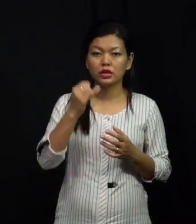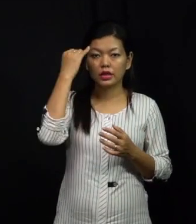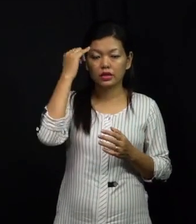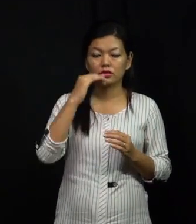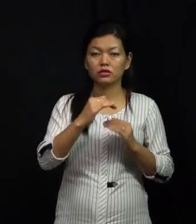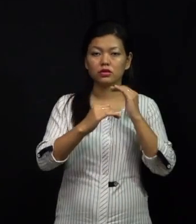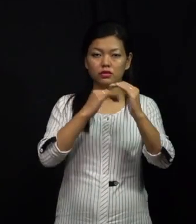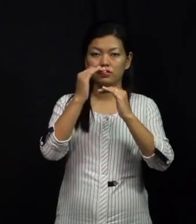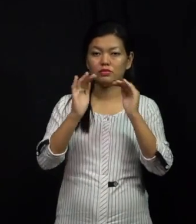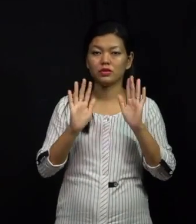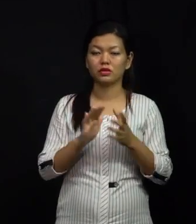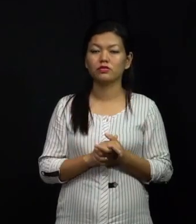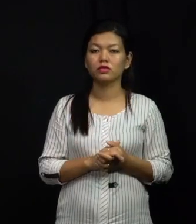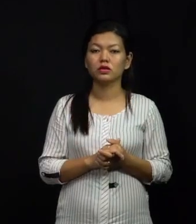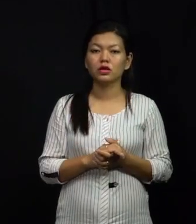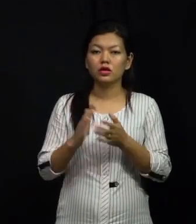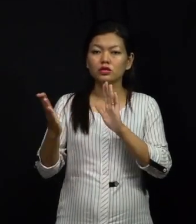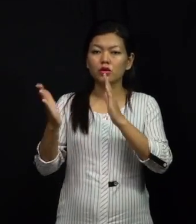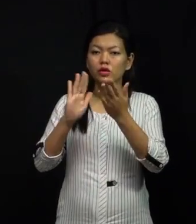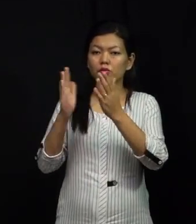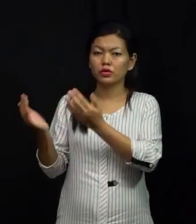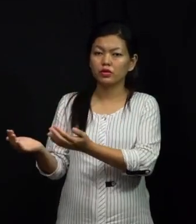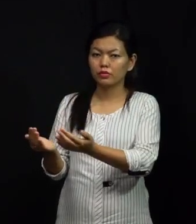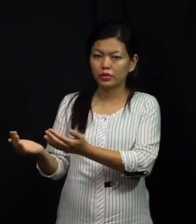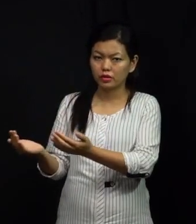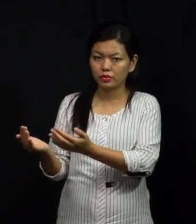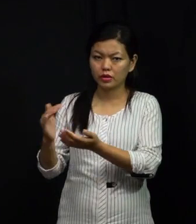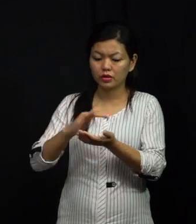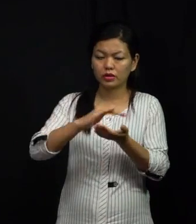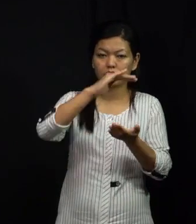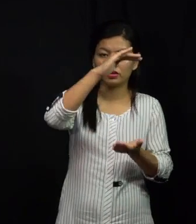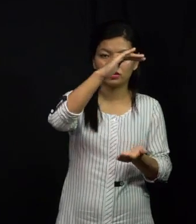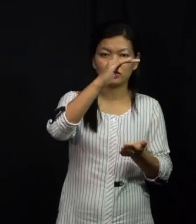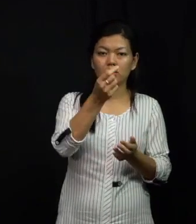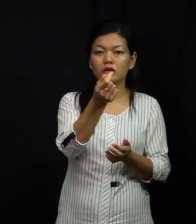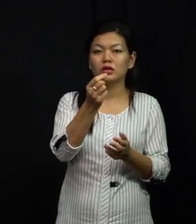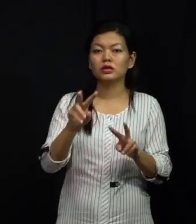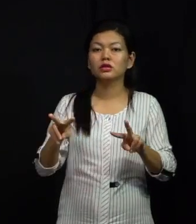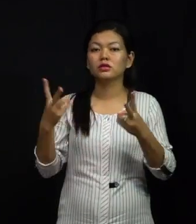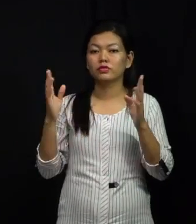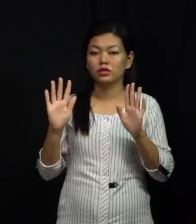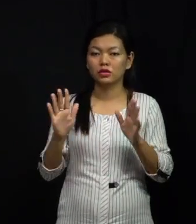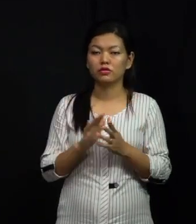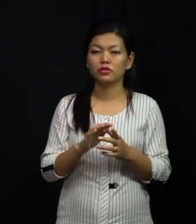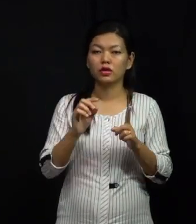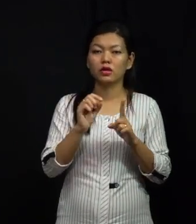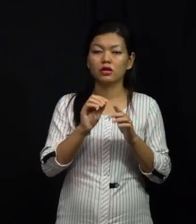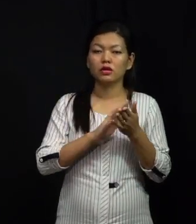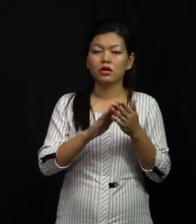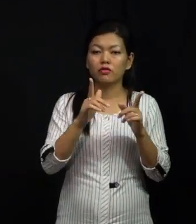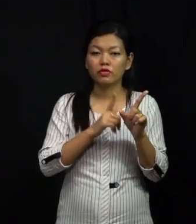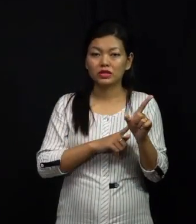little slow compared to the infancy stage. Okay, and then this is a period of latency